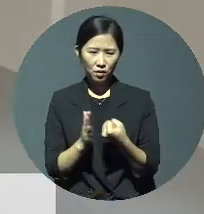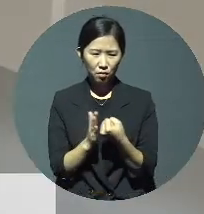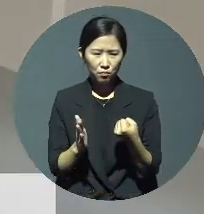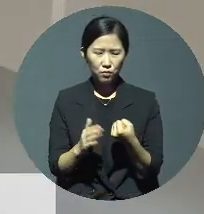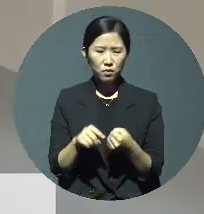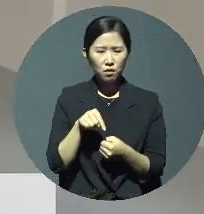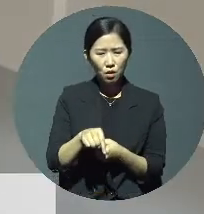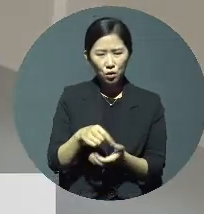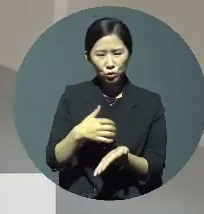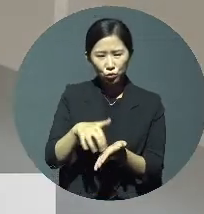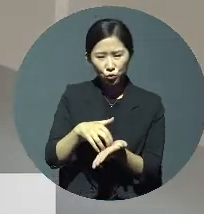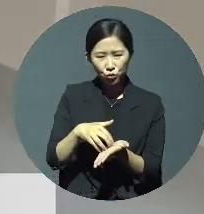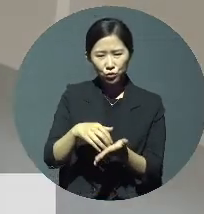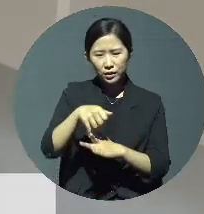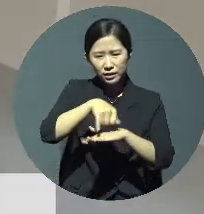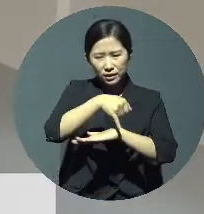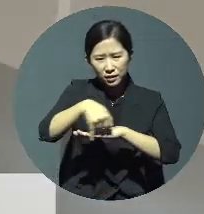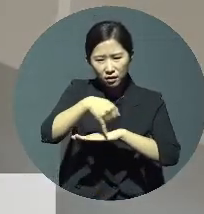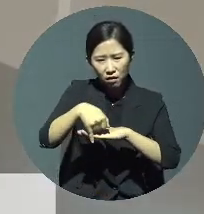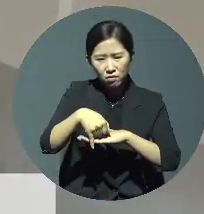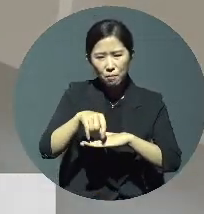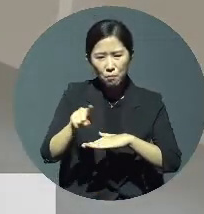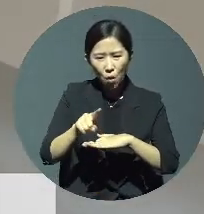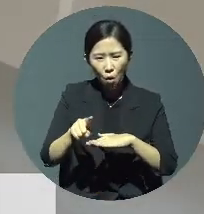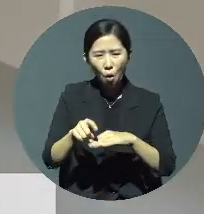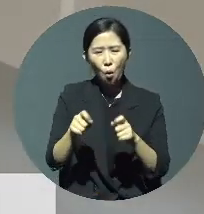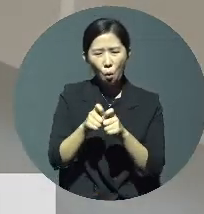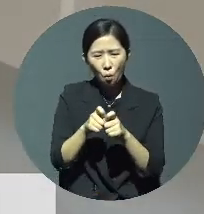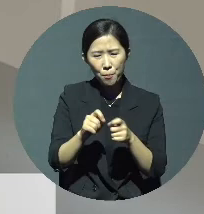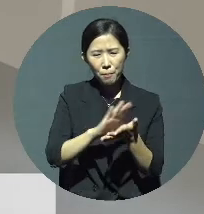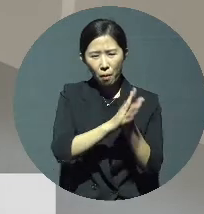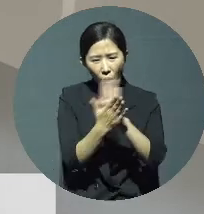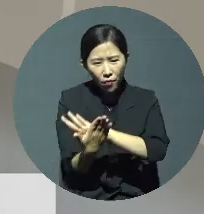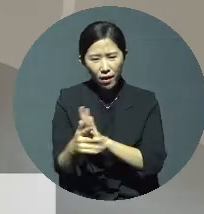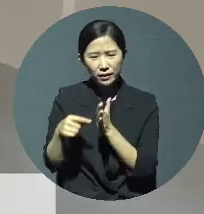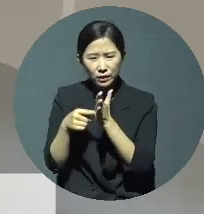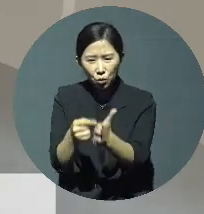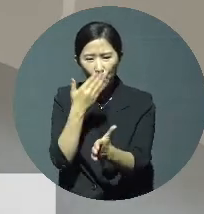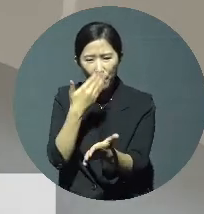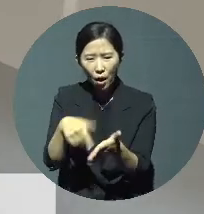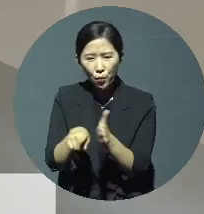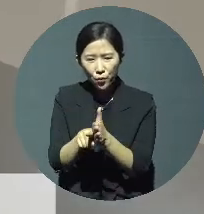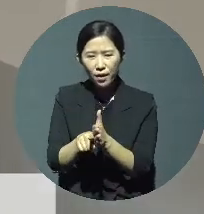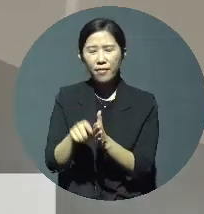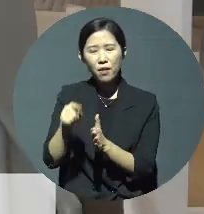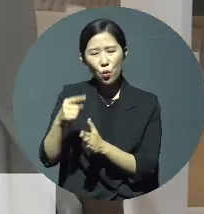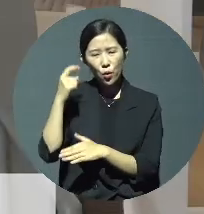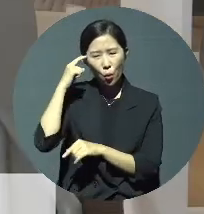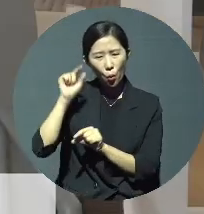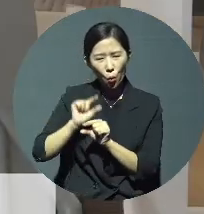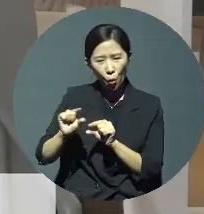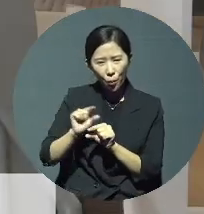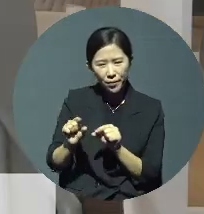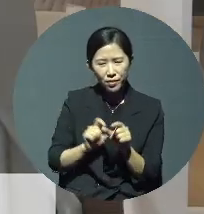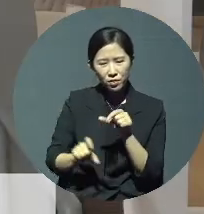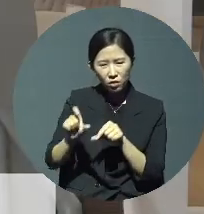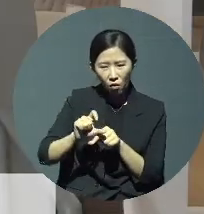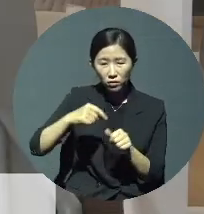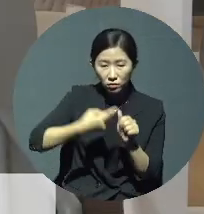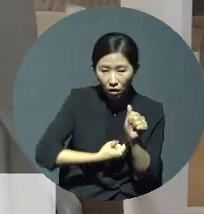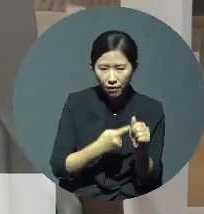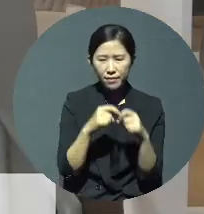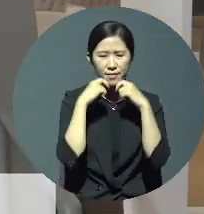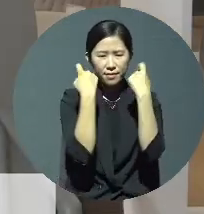timelessness meaning a design language that stands the test of time, but also a technology platform that can be upgraded and will last and can be changed depending on